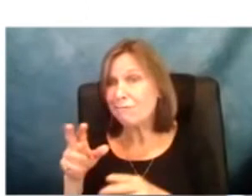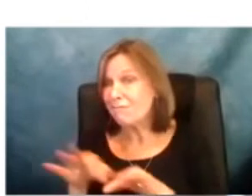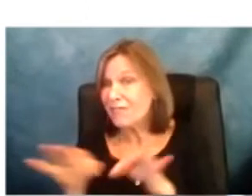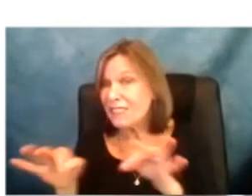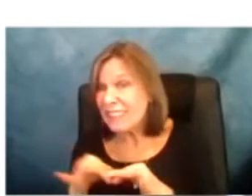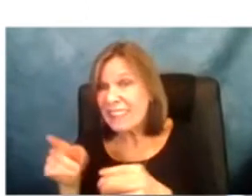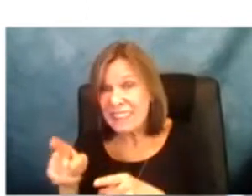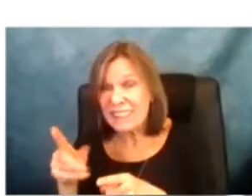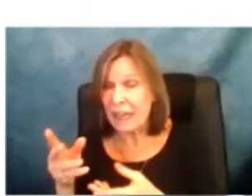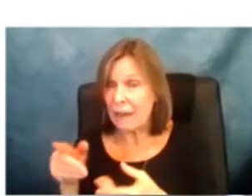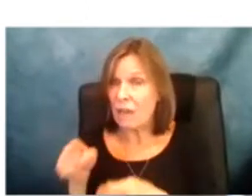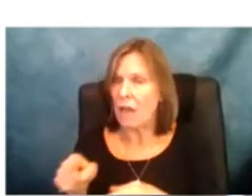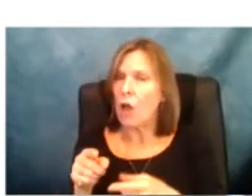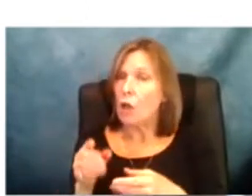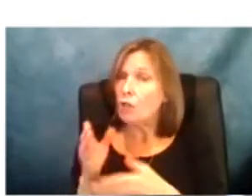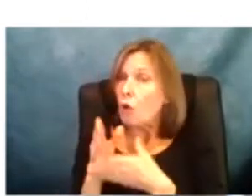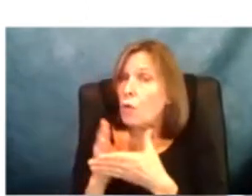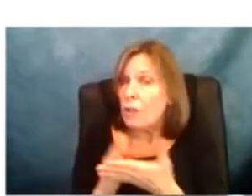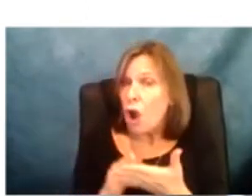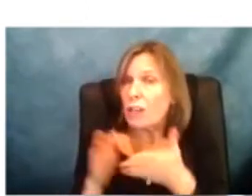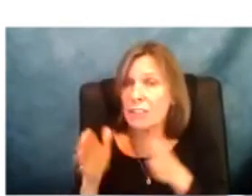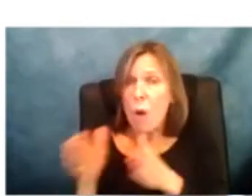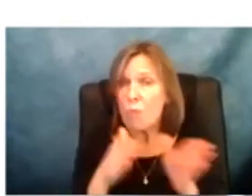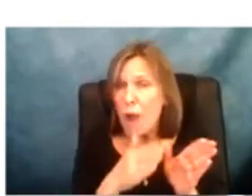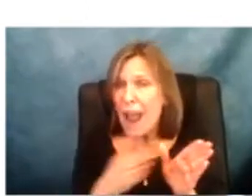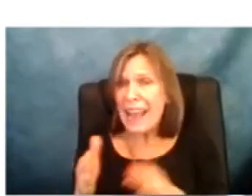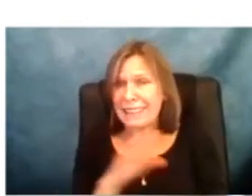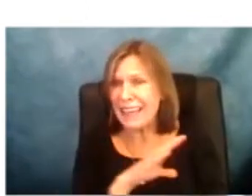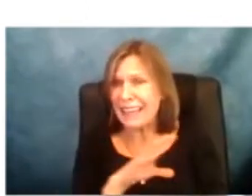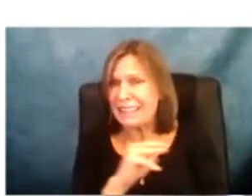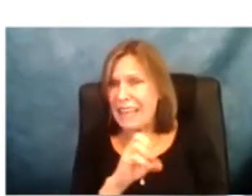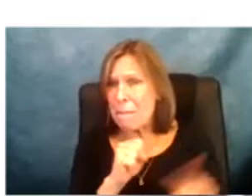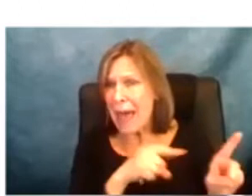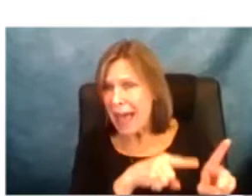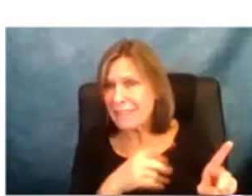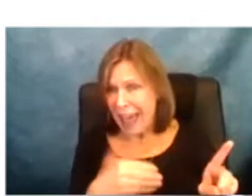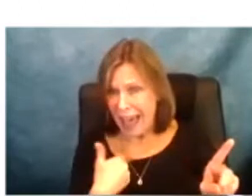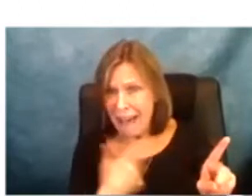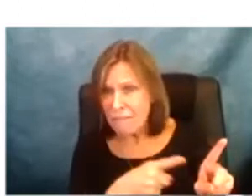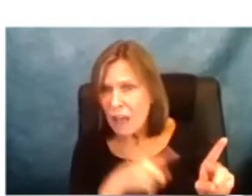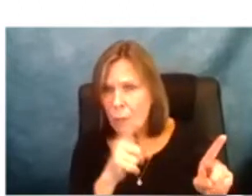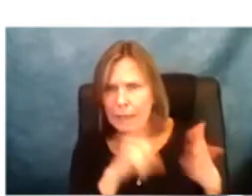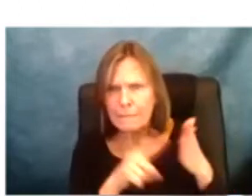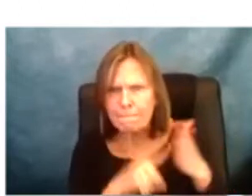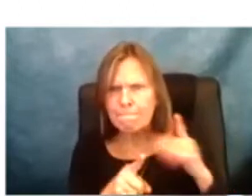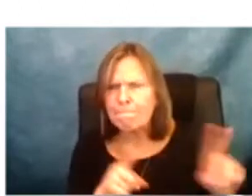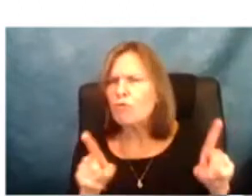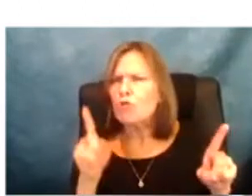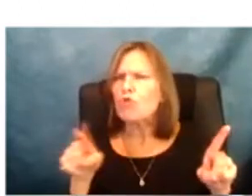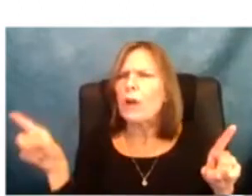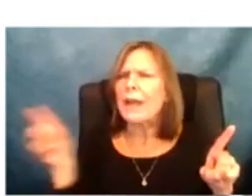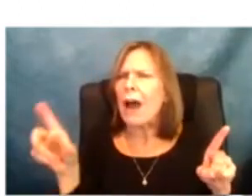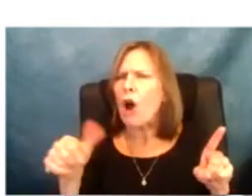So there are some tools also that CMS provides and that we can also do to look up specific facilities and